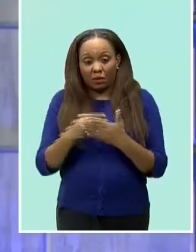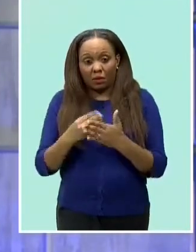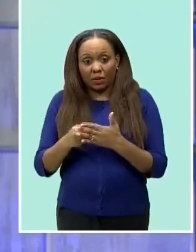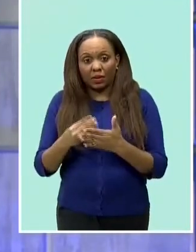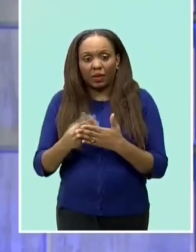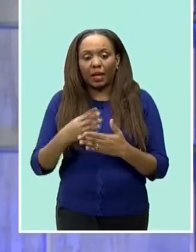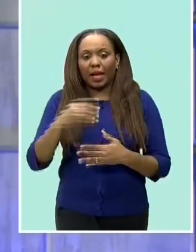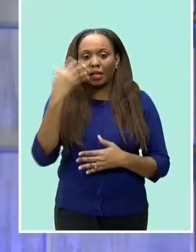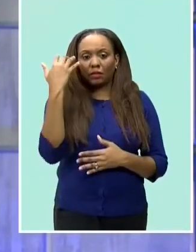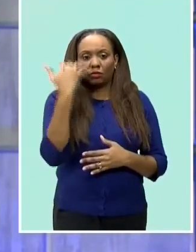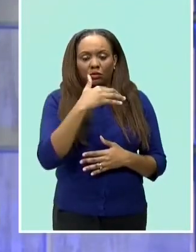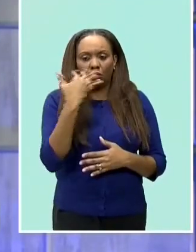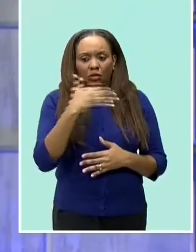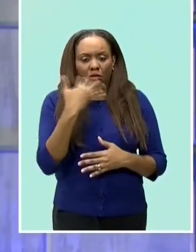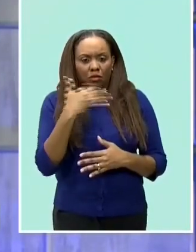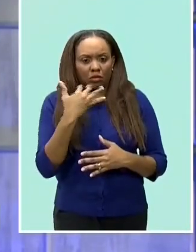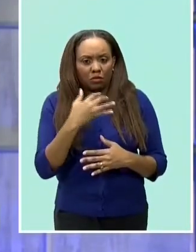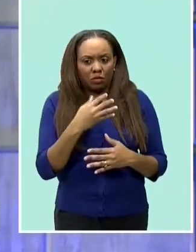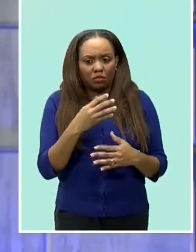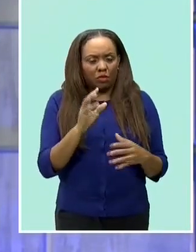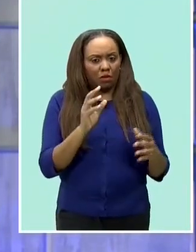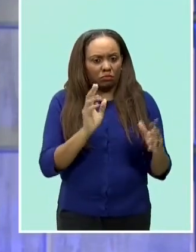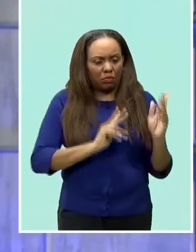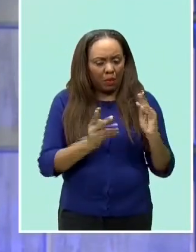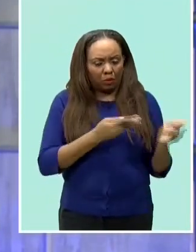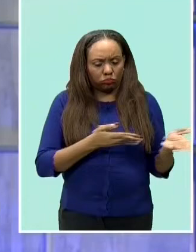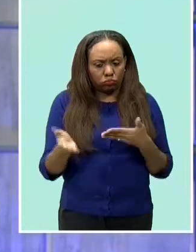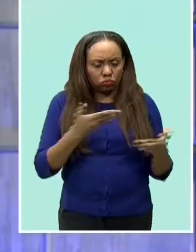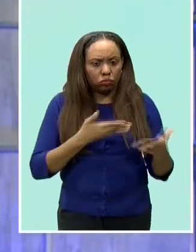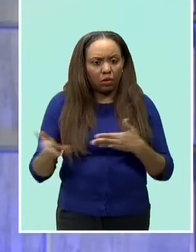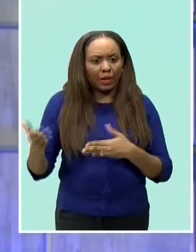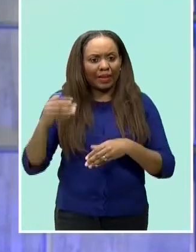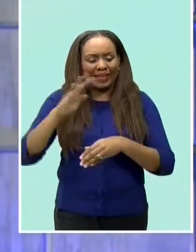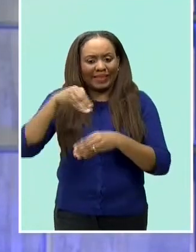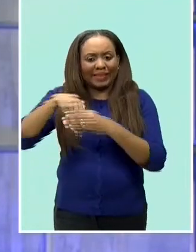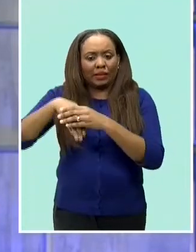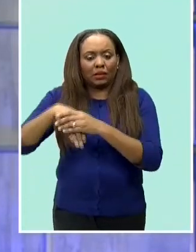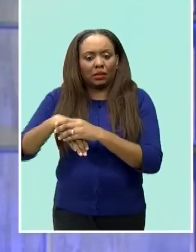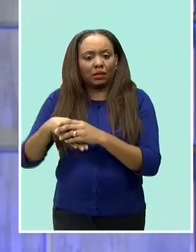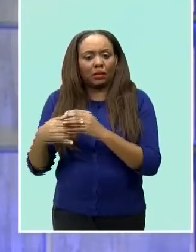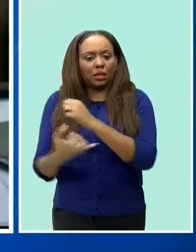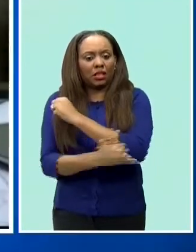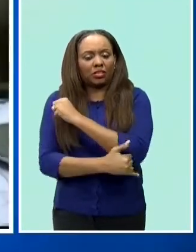The revelation from the Financial Intelligence Unit. We hear more from NCN.